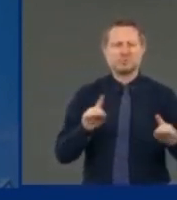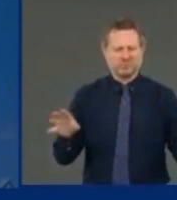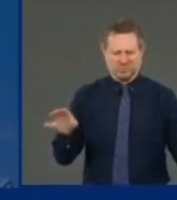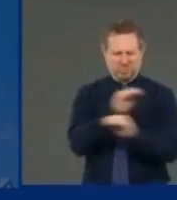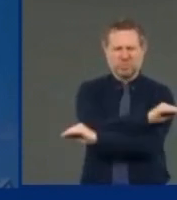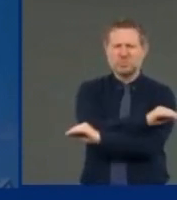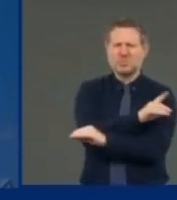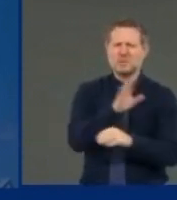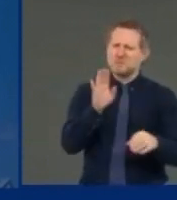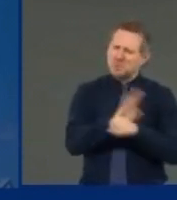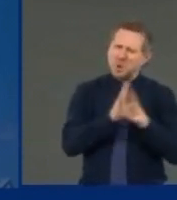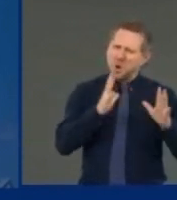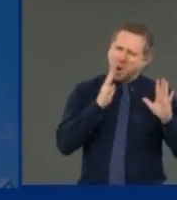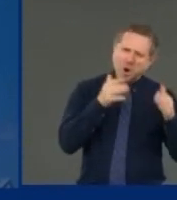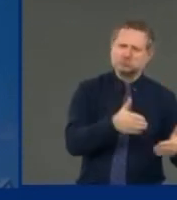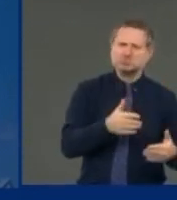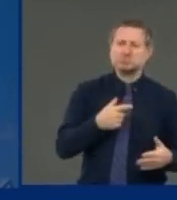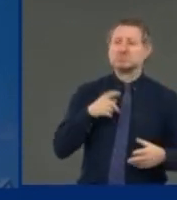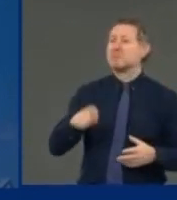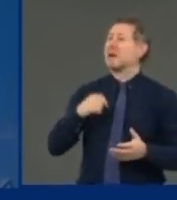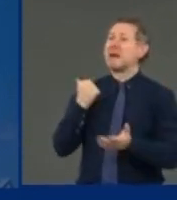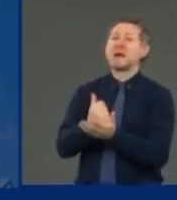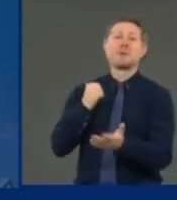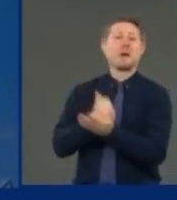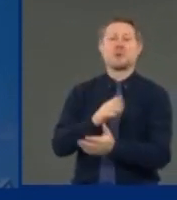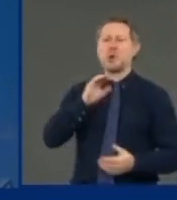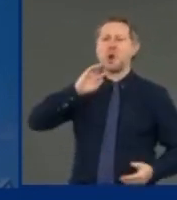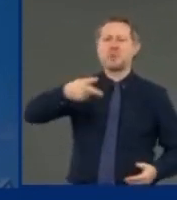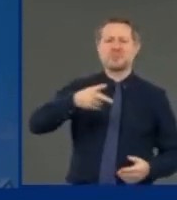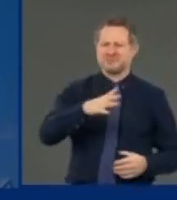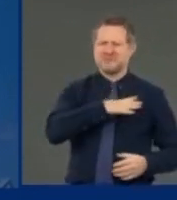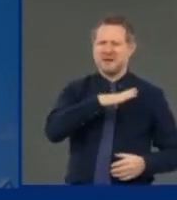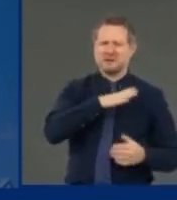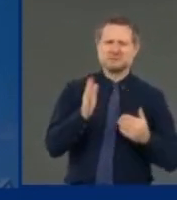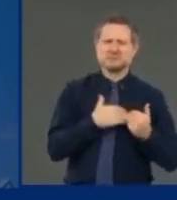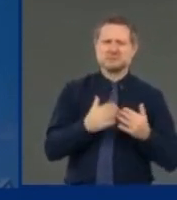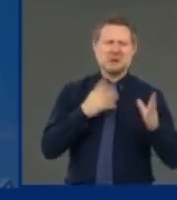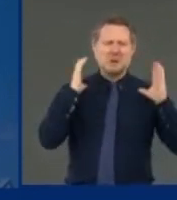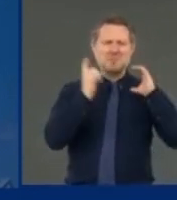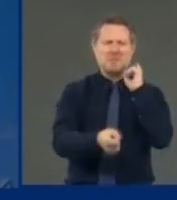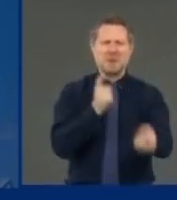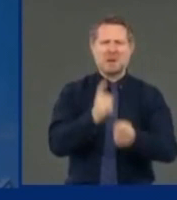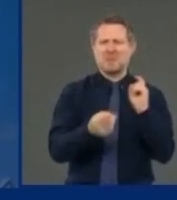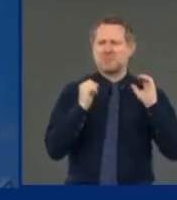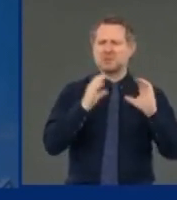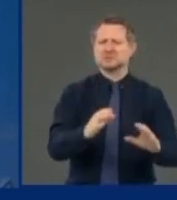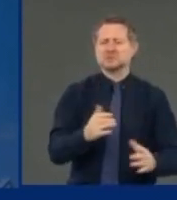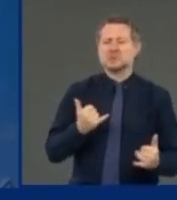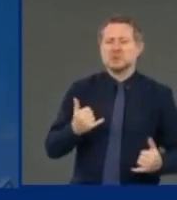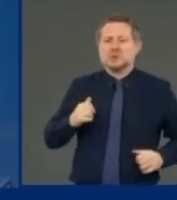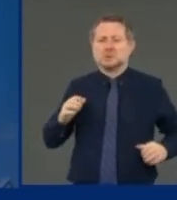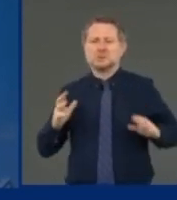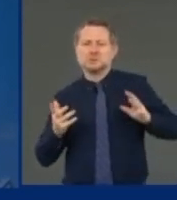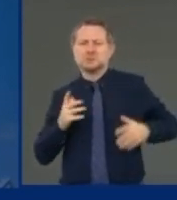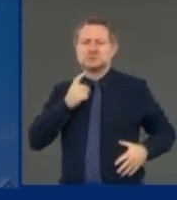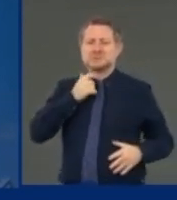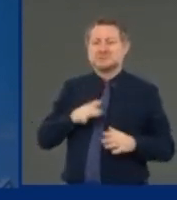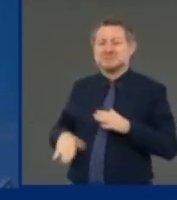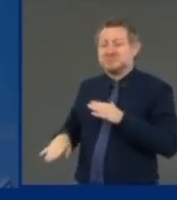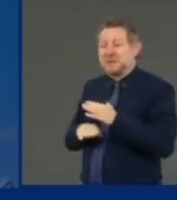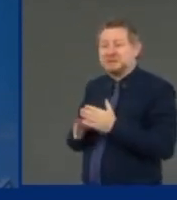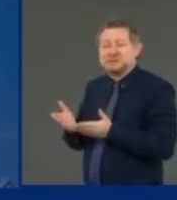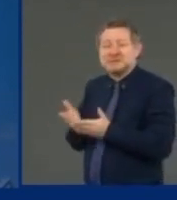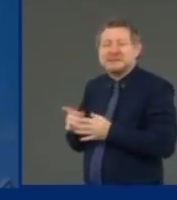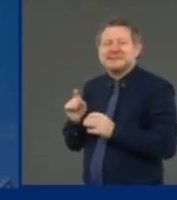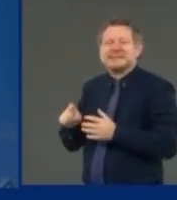clearly the need for corporations, but you don't see the need to continue basic services? And what makes